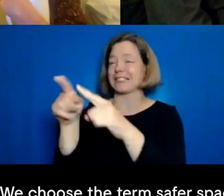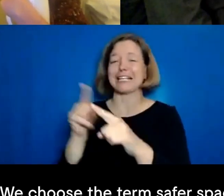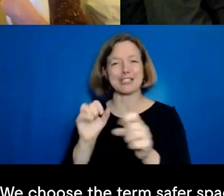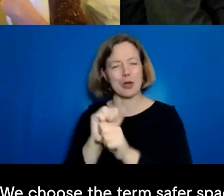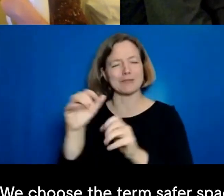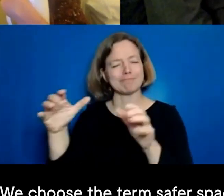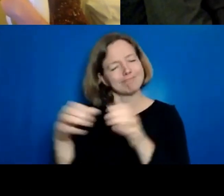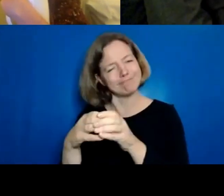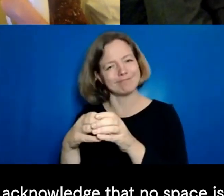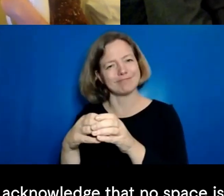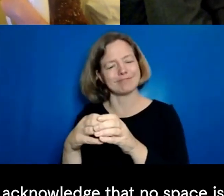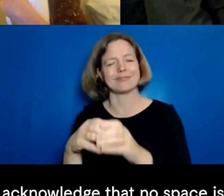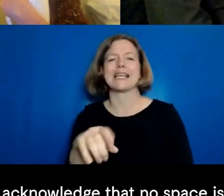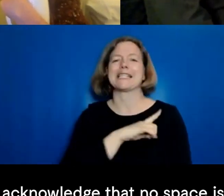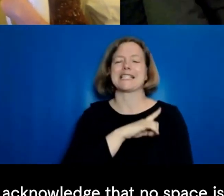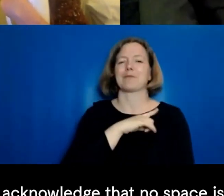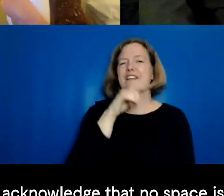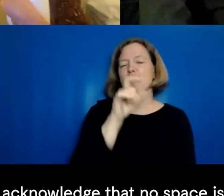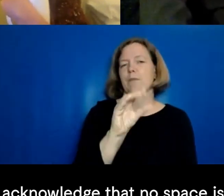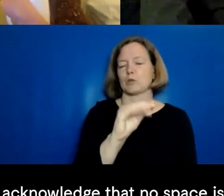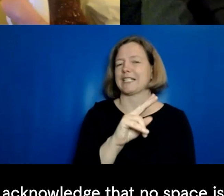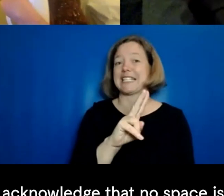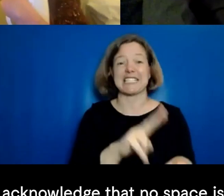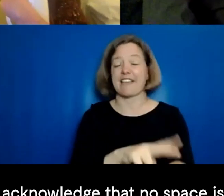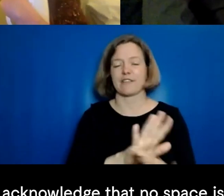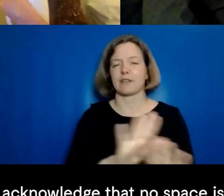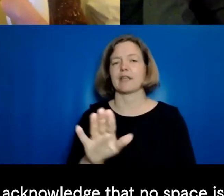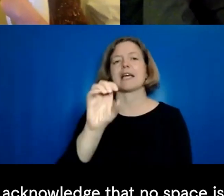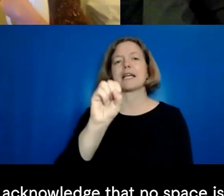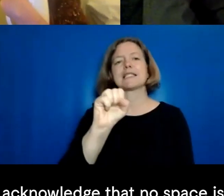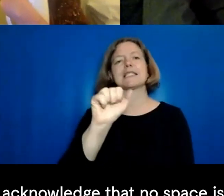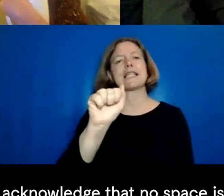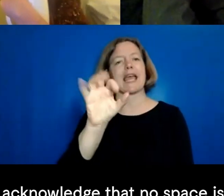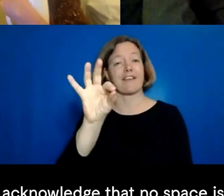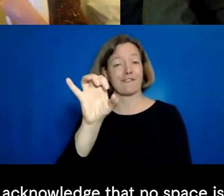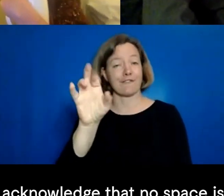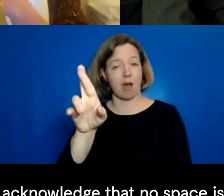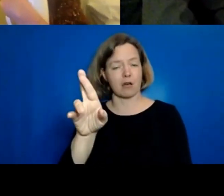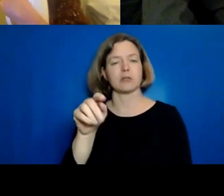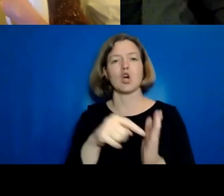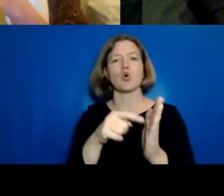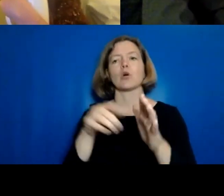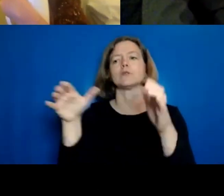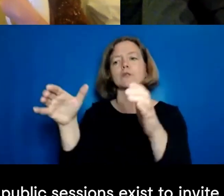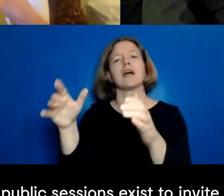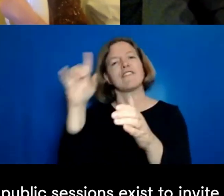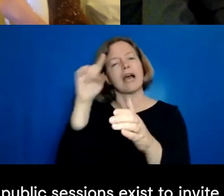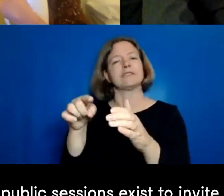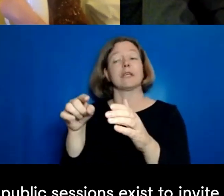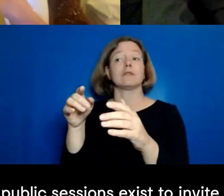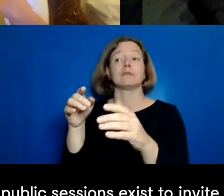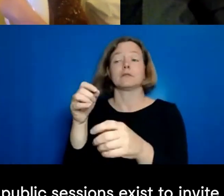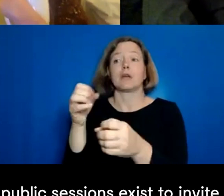rather than safe space to acknowledge that no space is free of potential discrimination or conflict. The